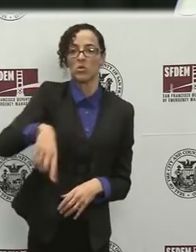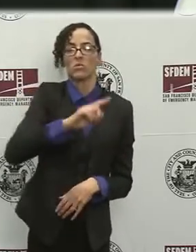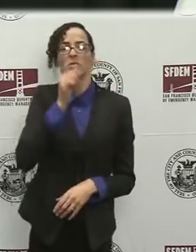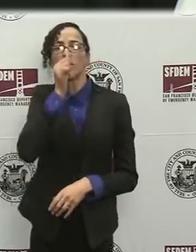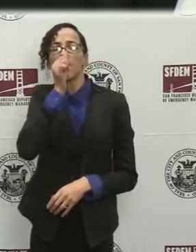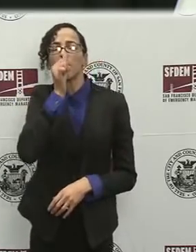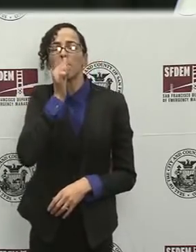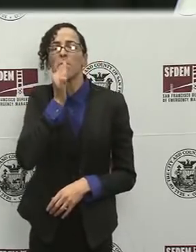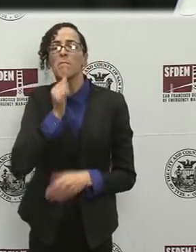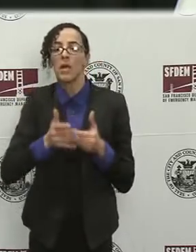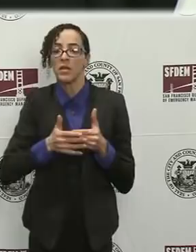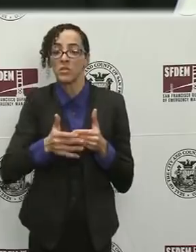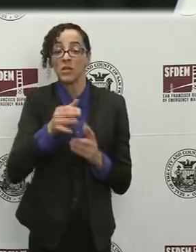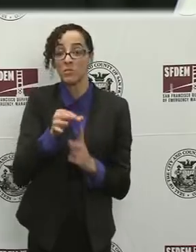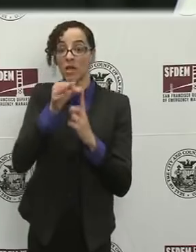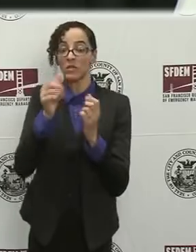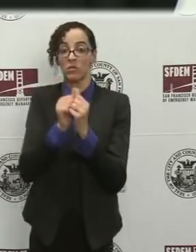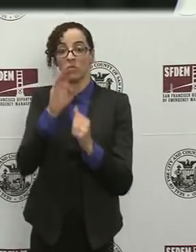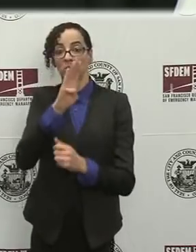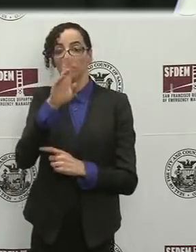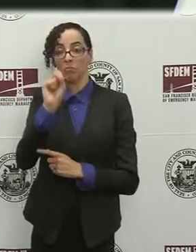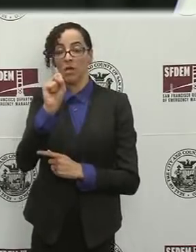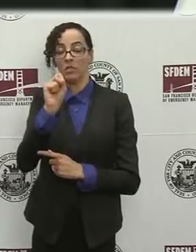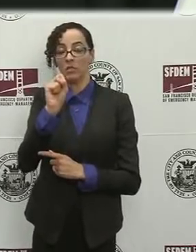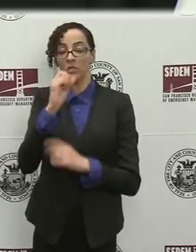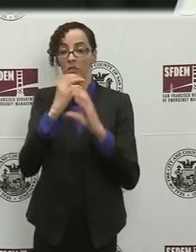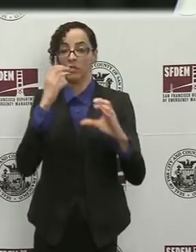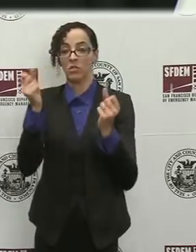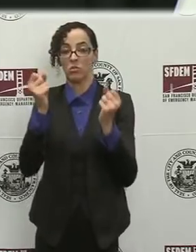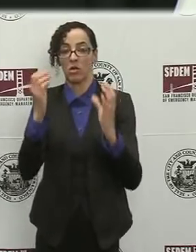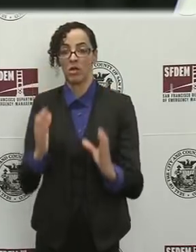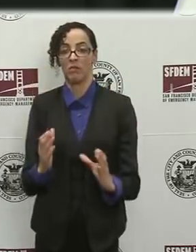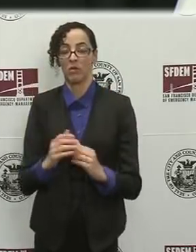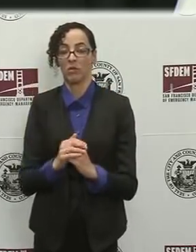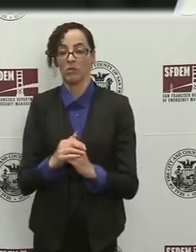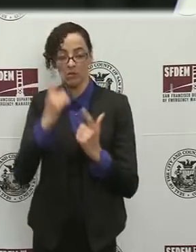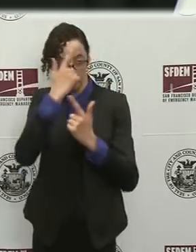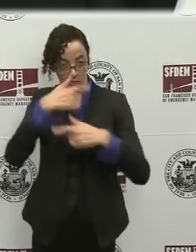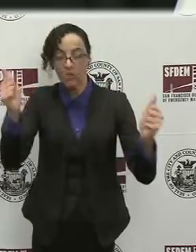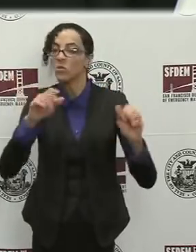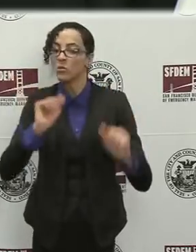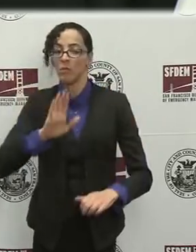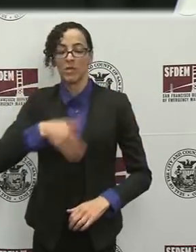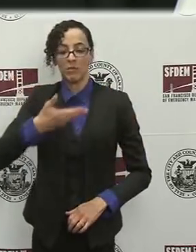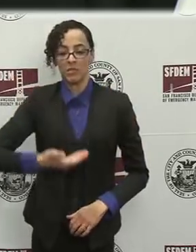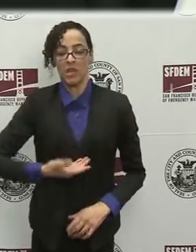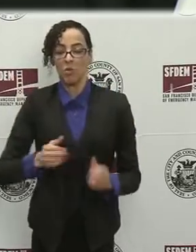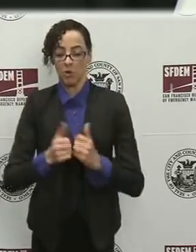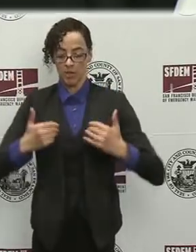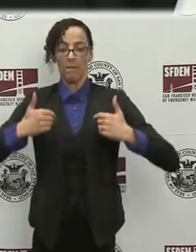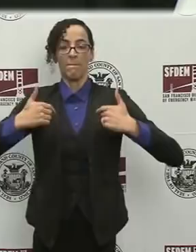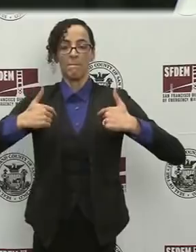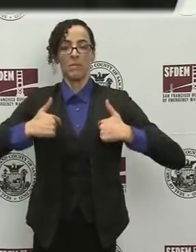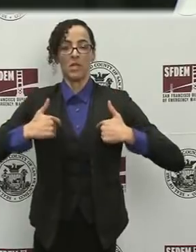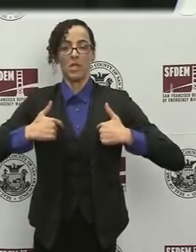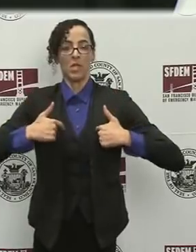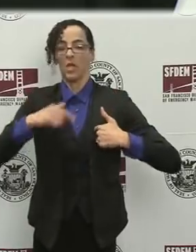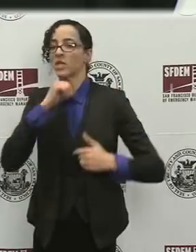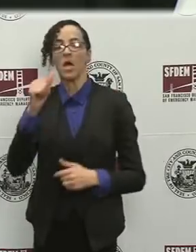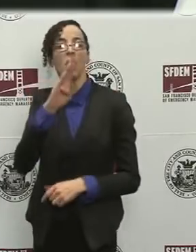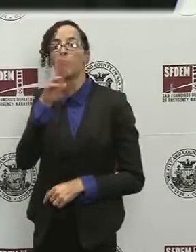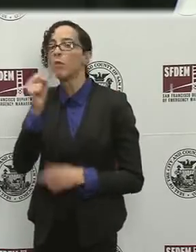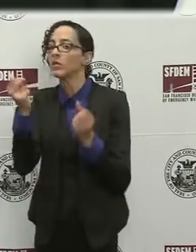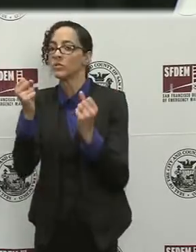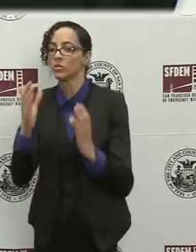with our operators. Please feel free to be upset at me for being late for work or for a longer walk to your bus